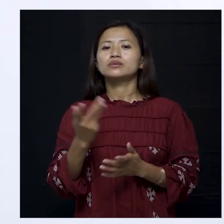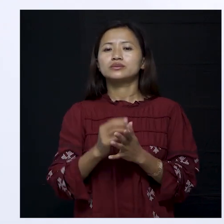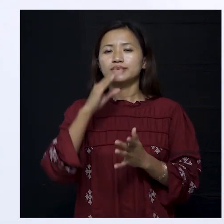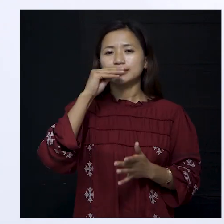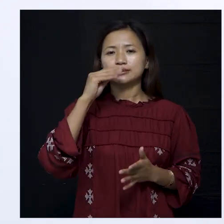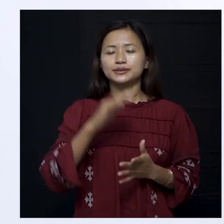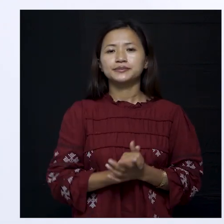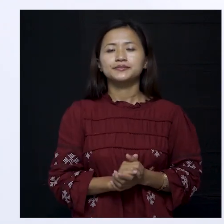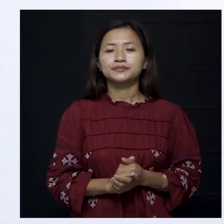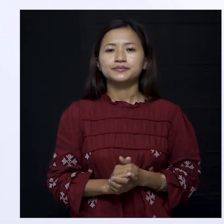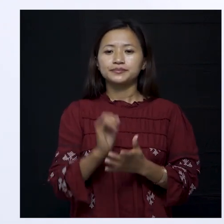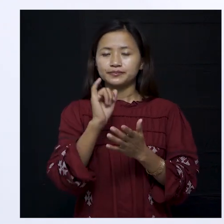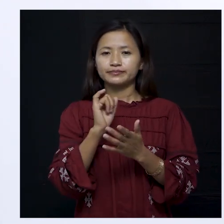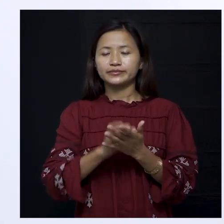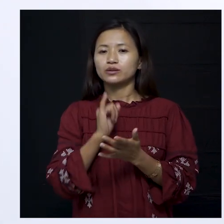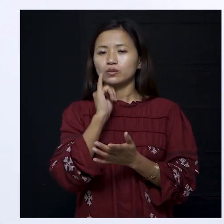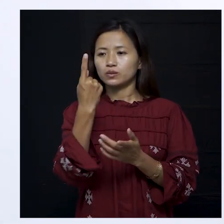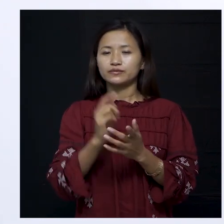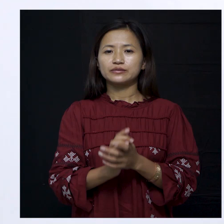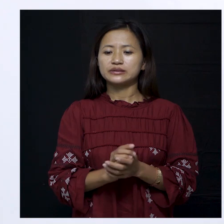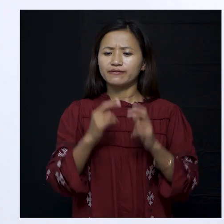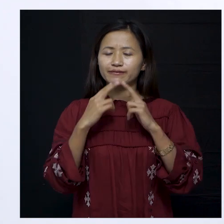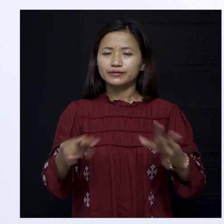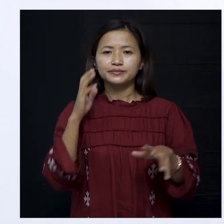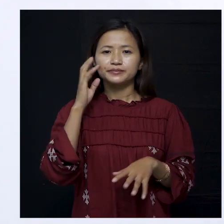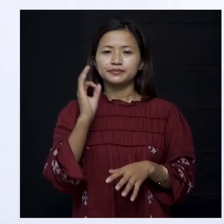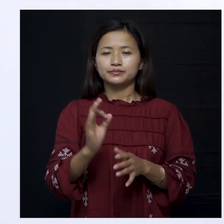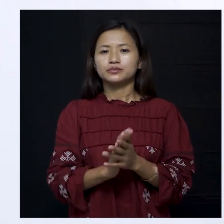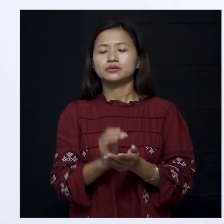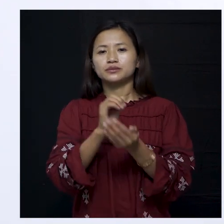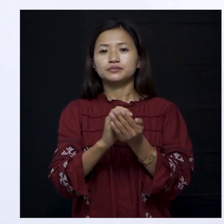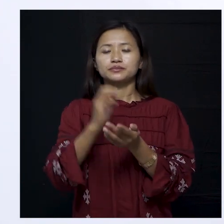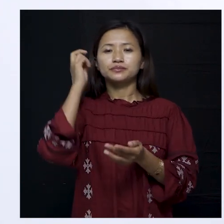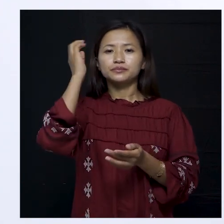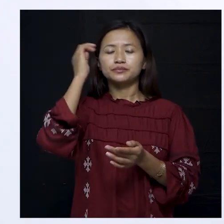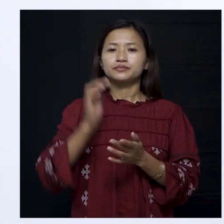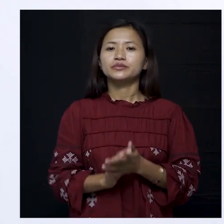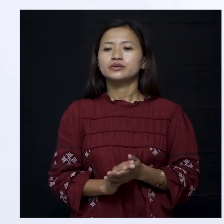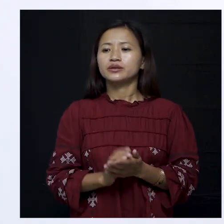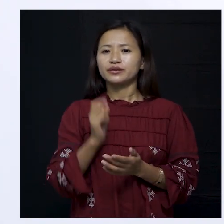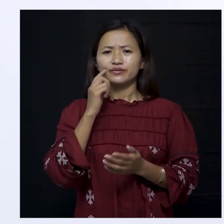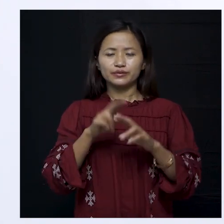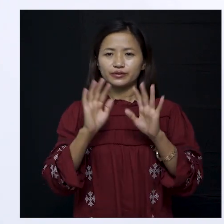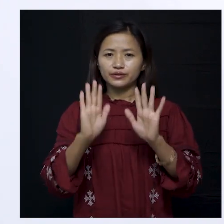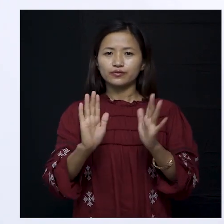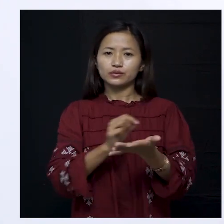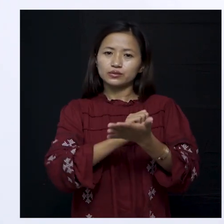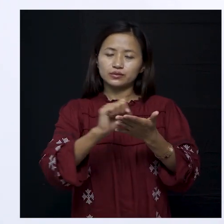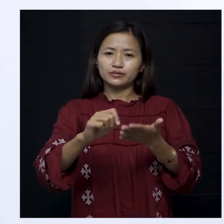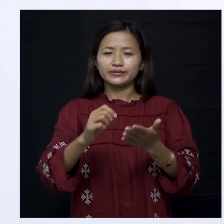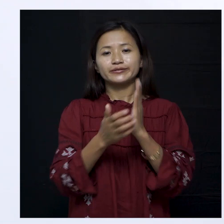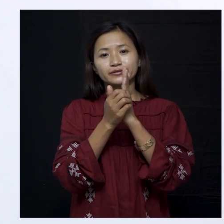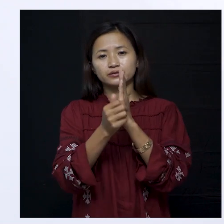speaking. Okay, that is one very important reason that we should keep in mind. Sometimes, even if you have a good writing skills, or